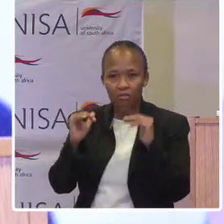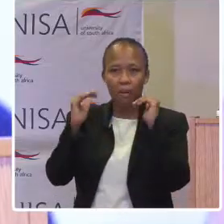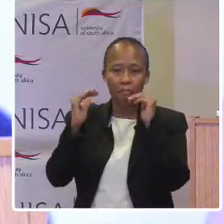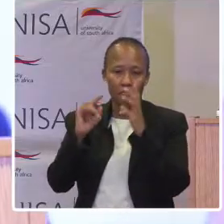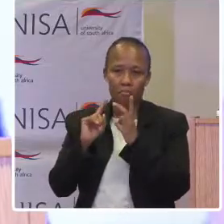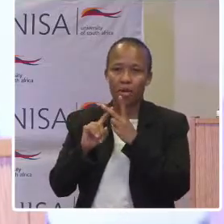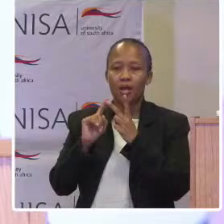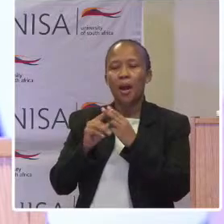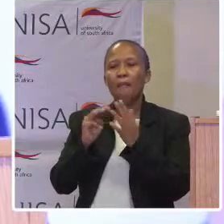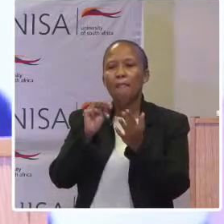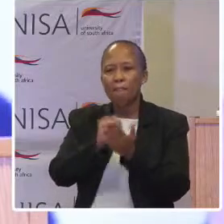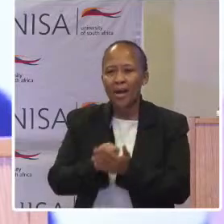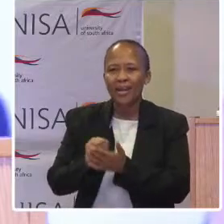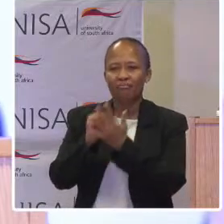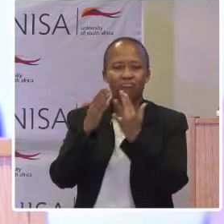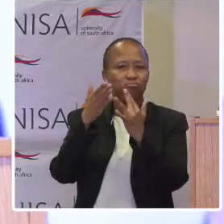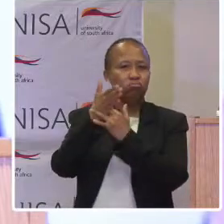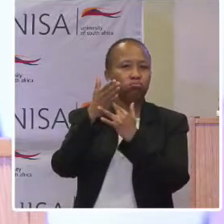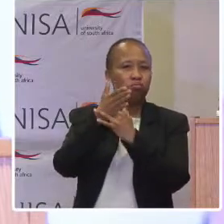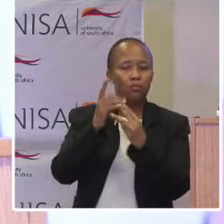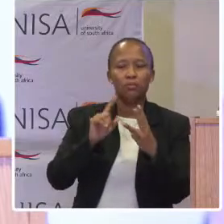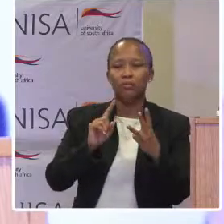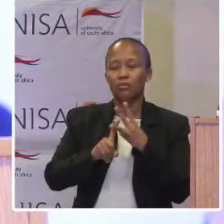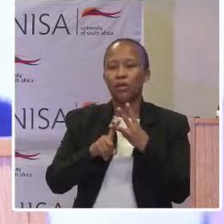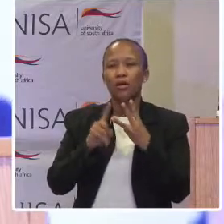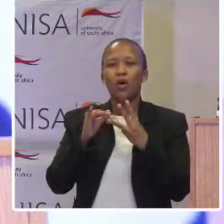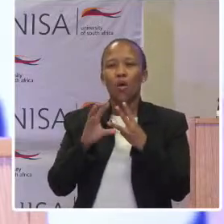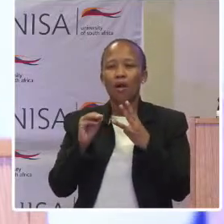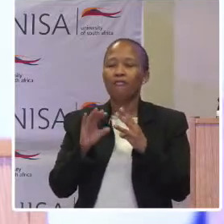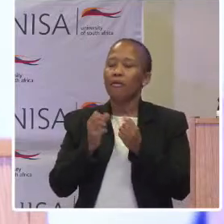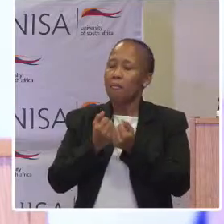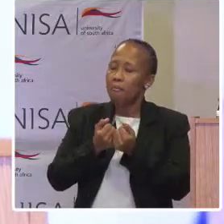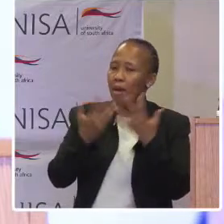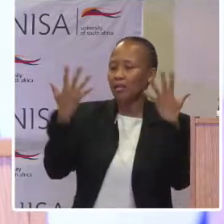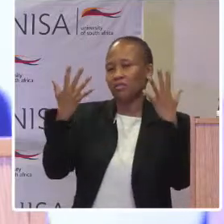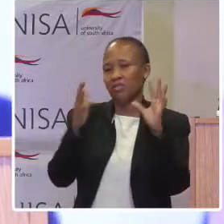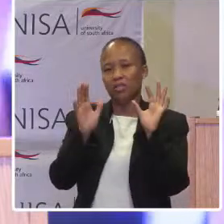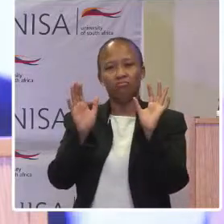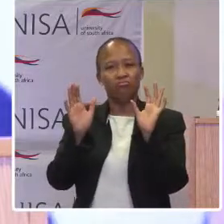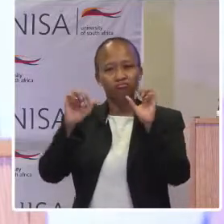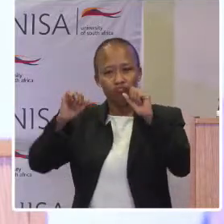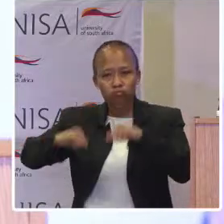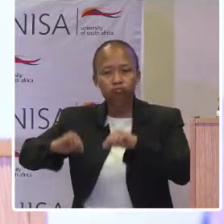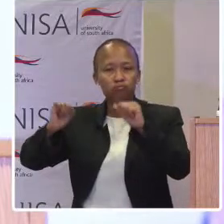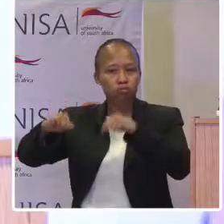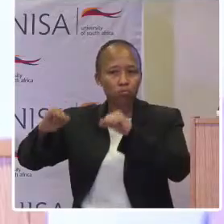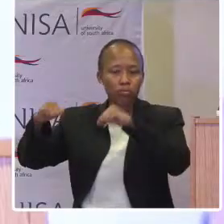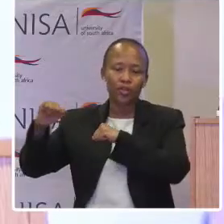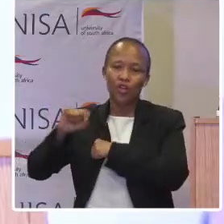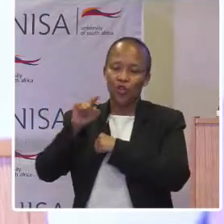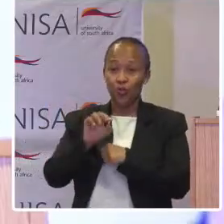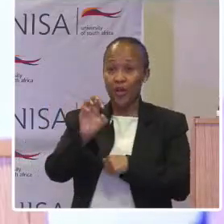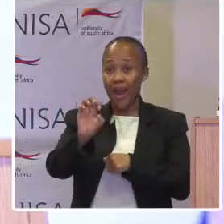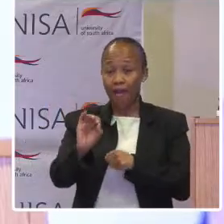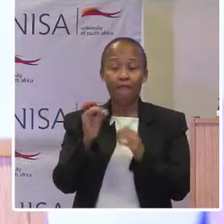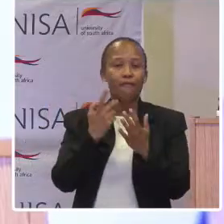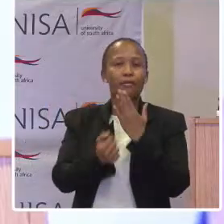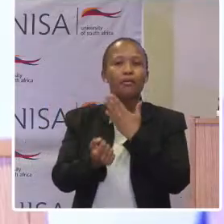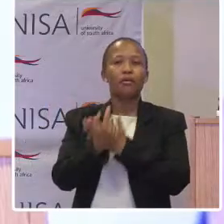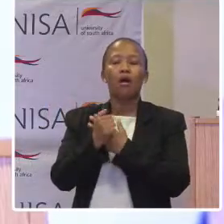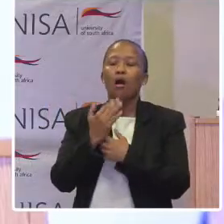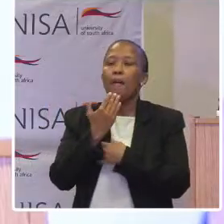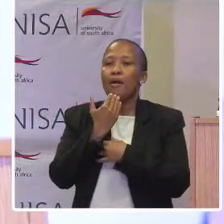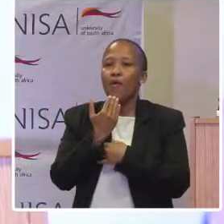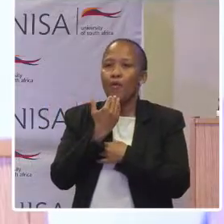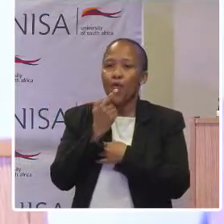access, restriction through multilateral agreements, and overcoming the fragmentation caused by bilateral